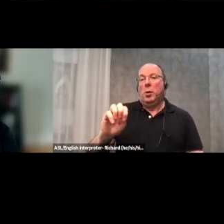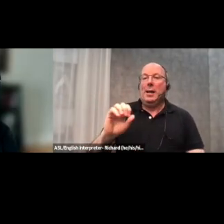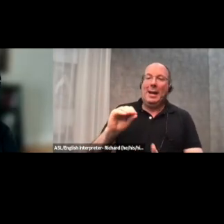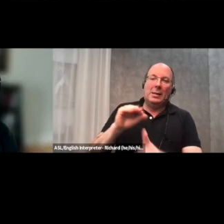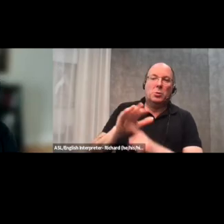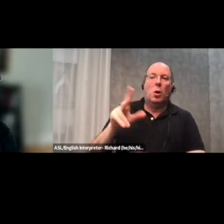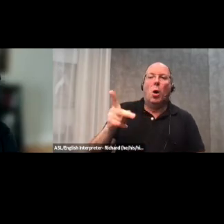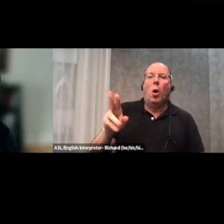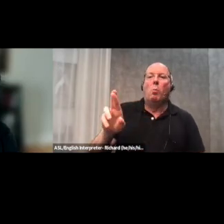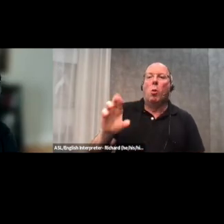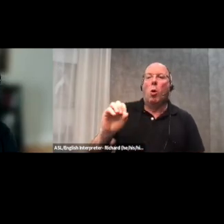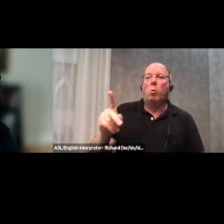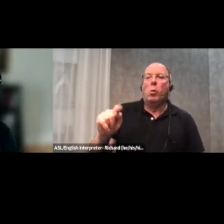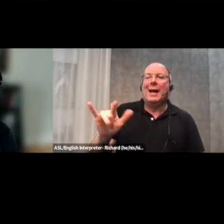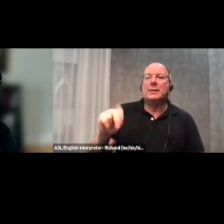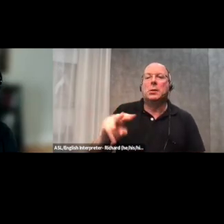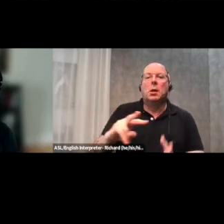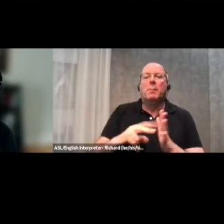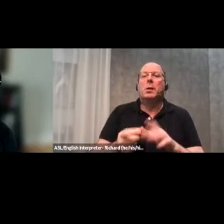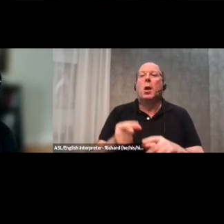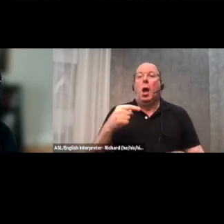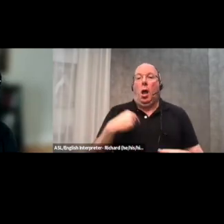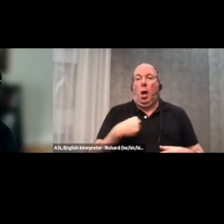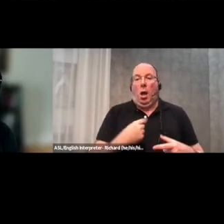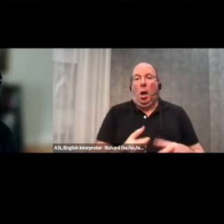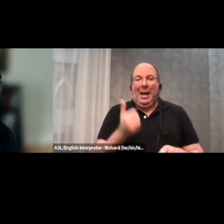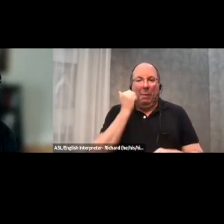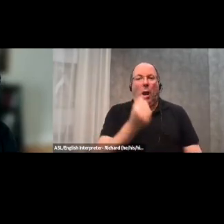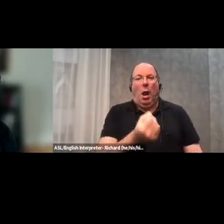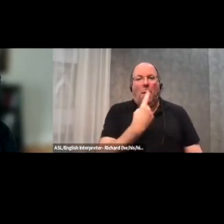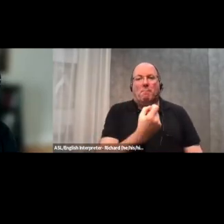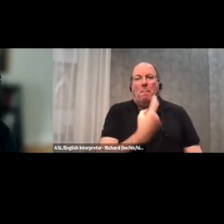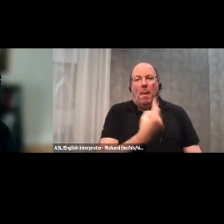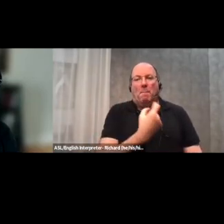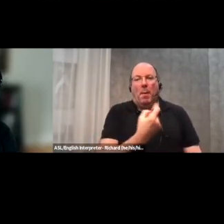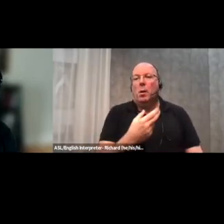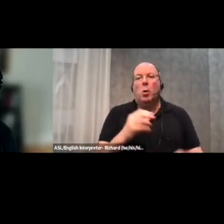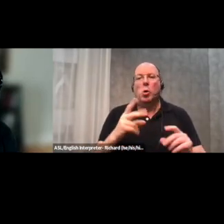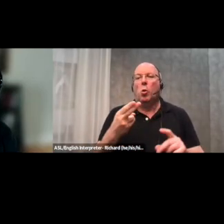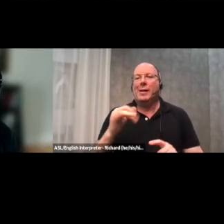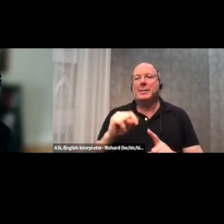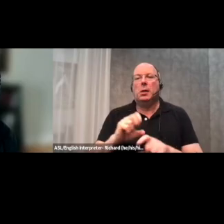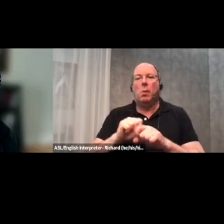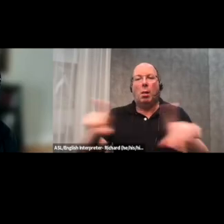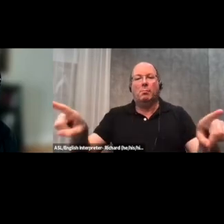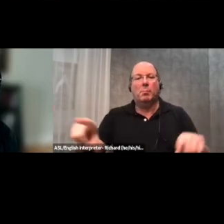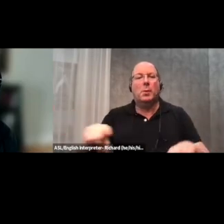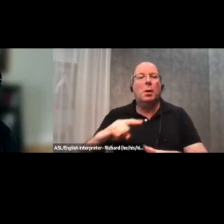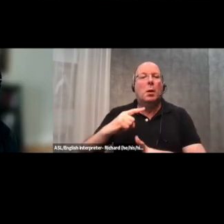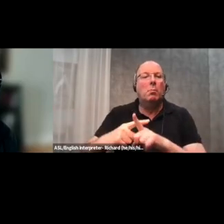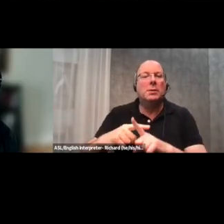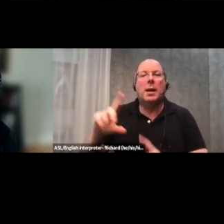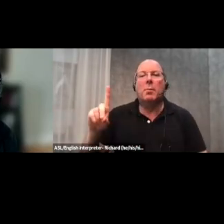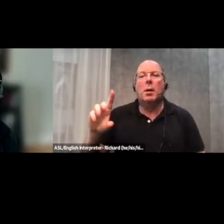it is a pill that you take every day to prevent HIV transmission. I know now they also have Doxy PrEP, which is